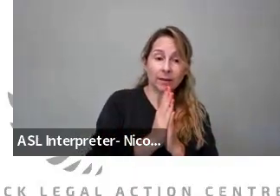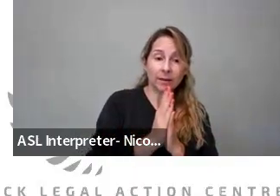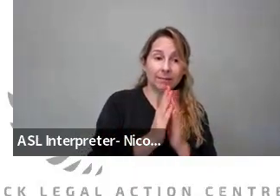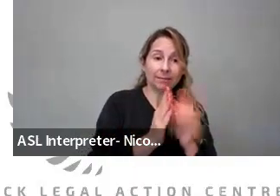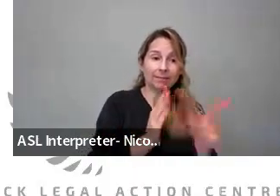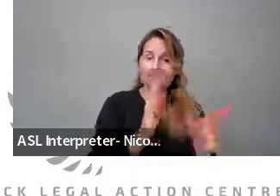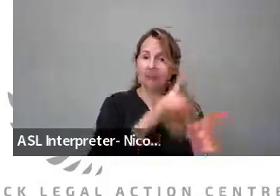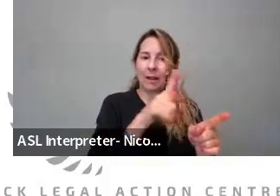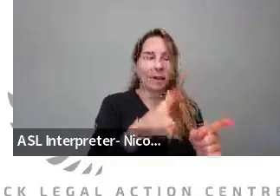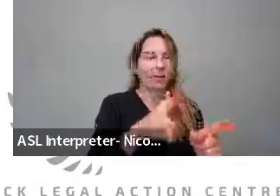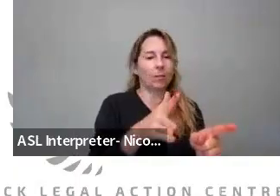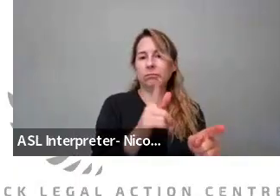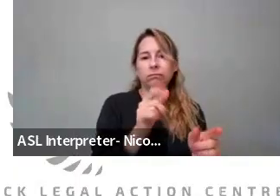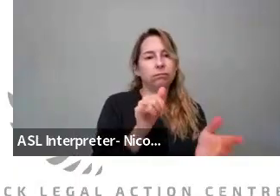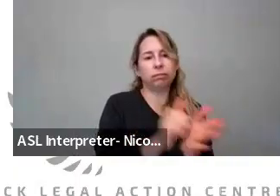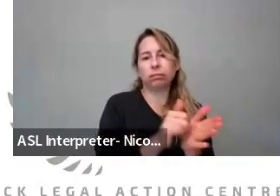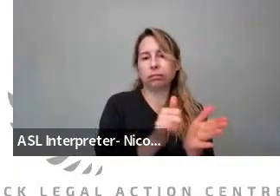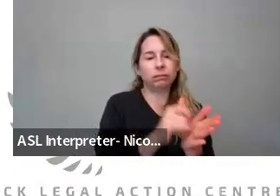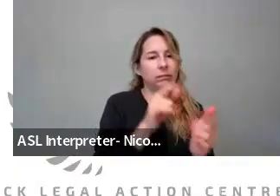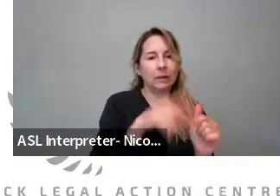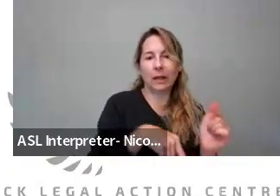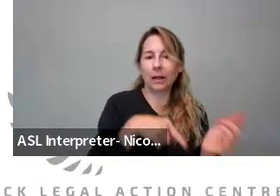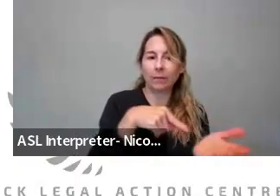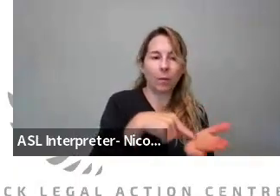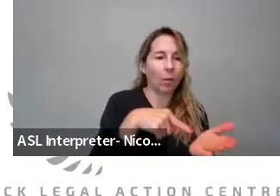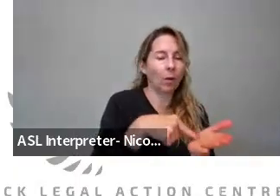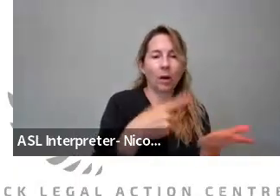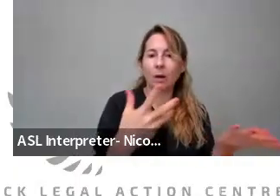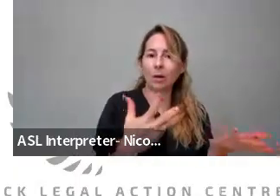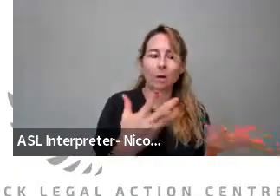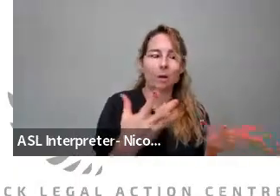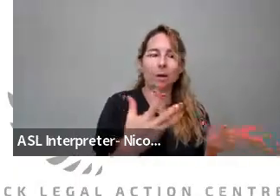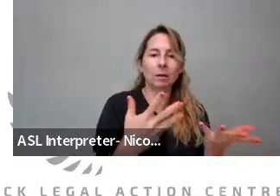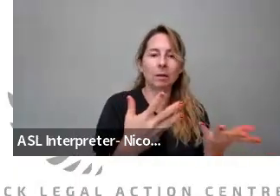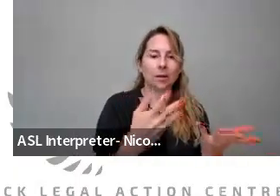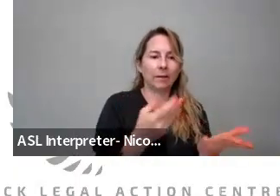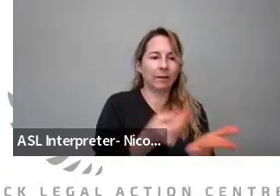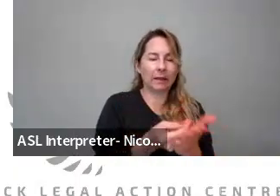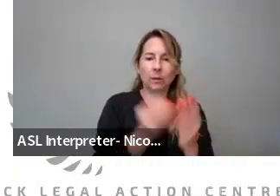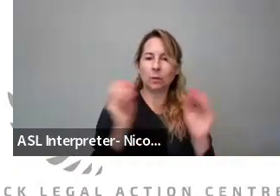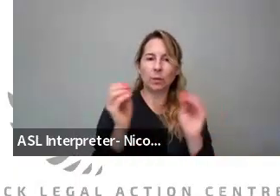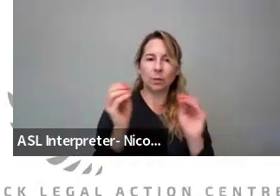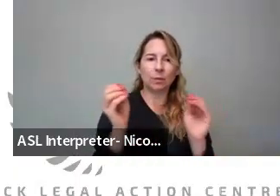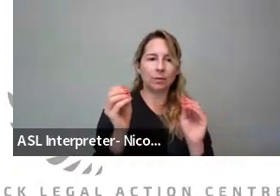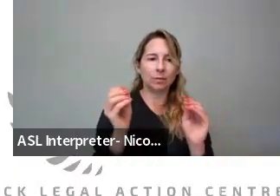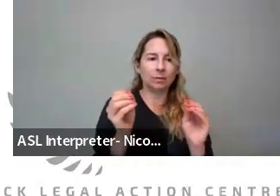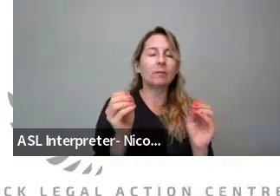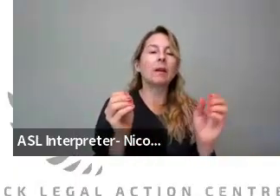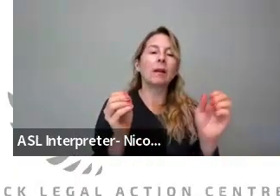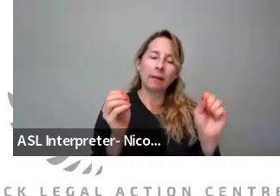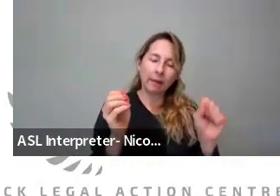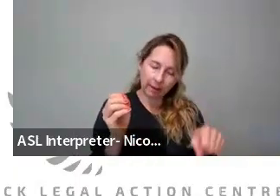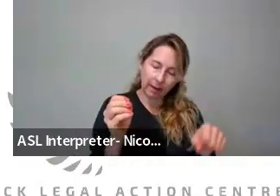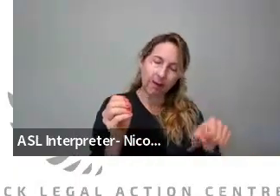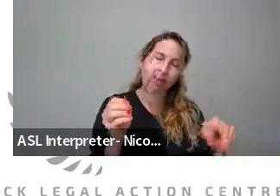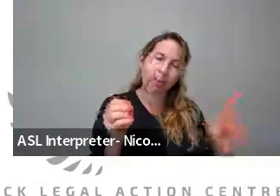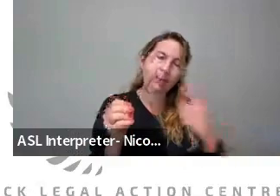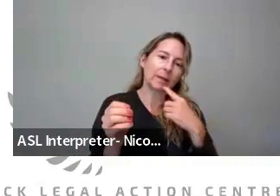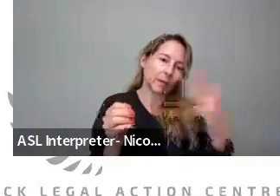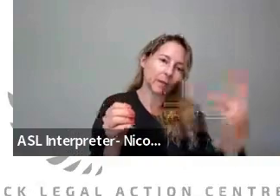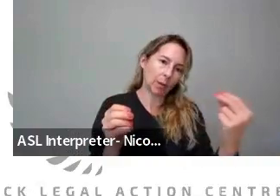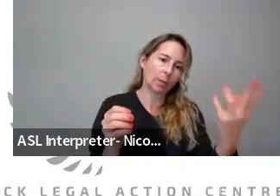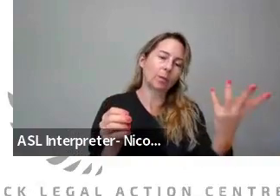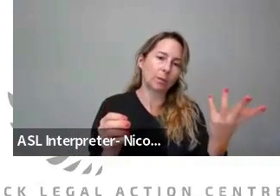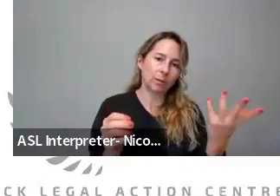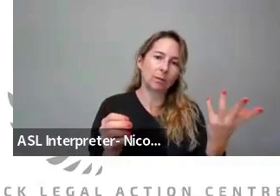on the landlord, keeping in mind the cost and funding options and all of that, the landlord can say no. So your